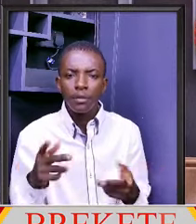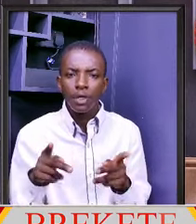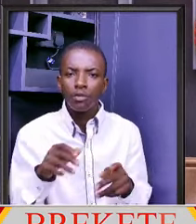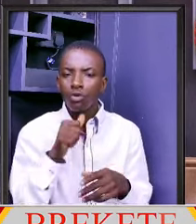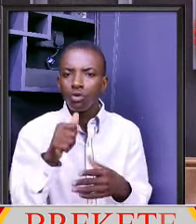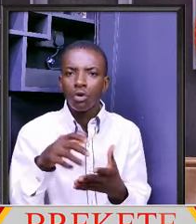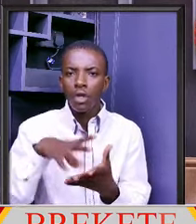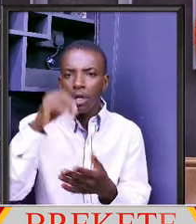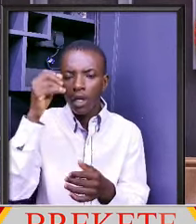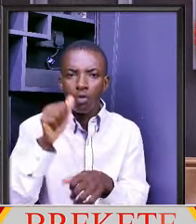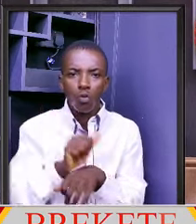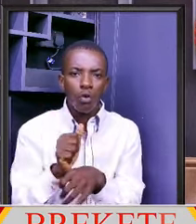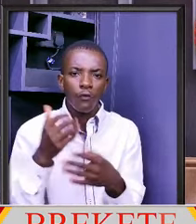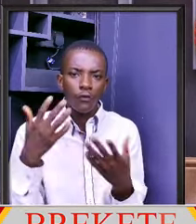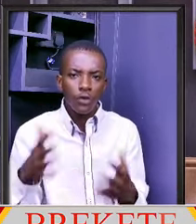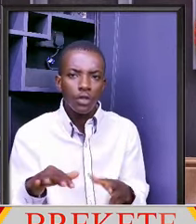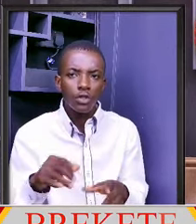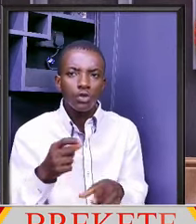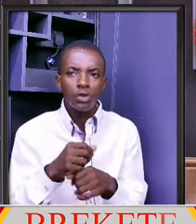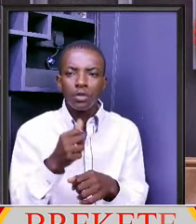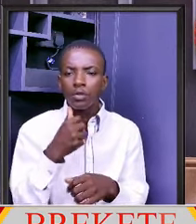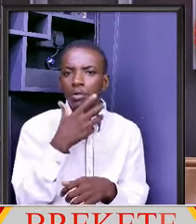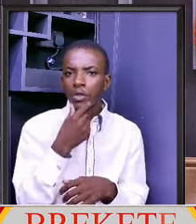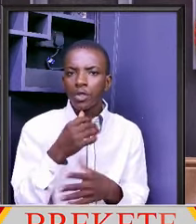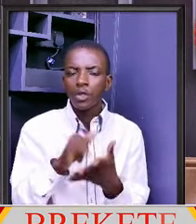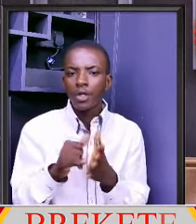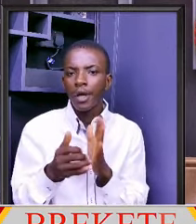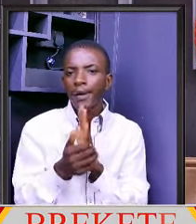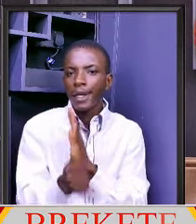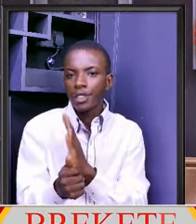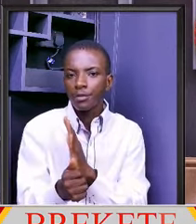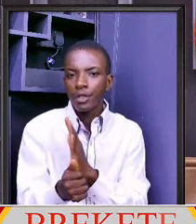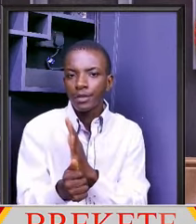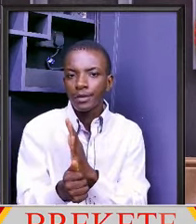People no go learn work finish. They go, they claim, say they be experts.